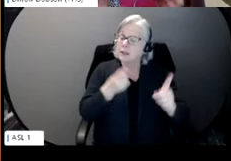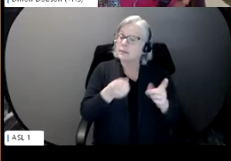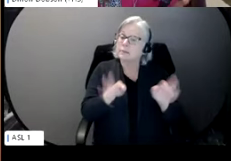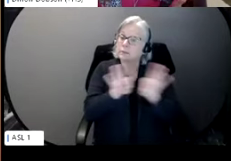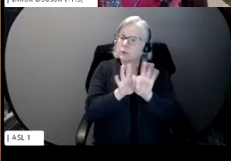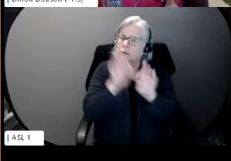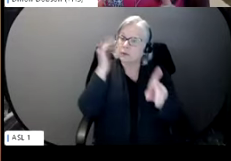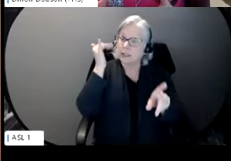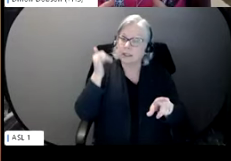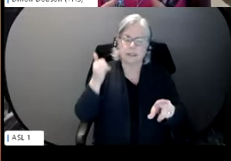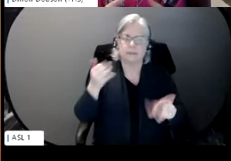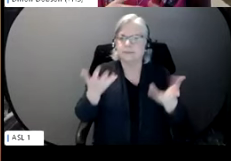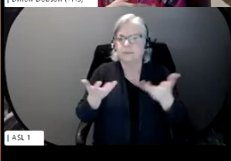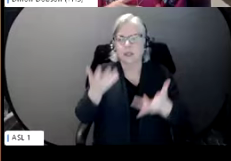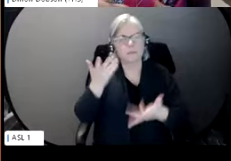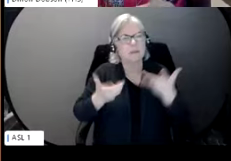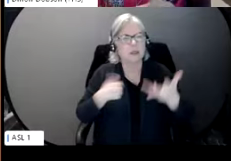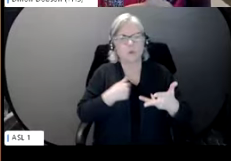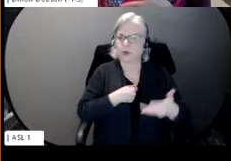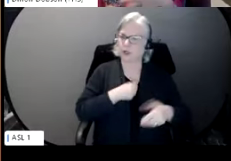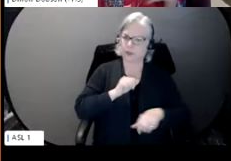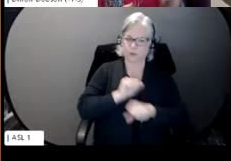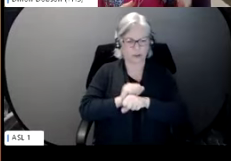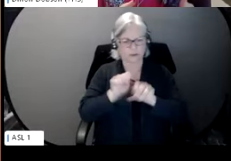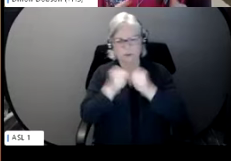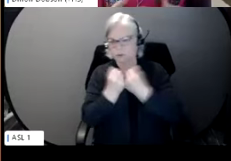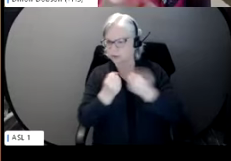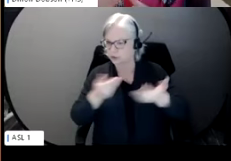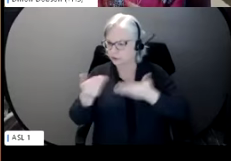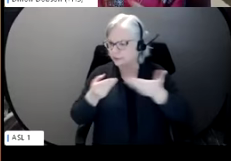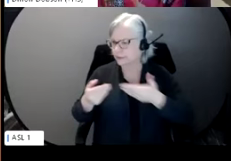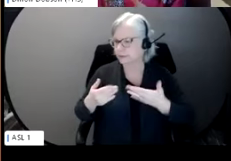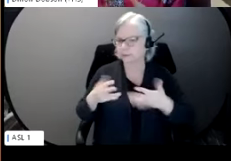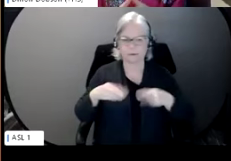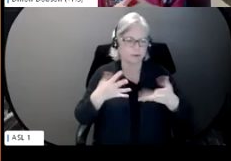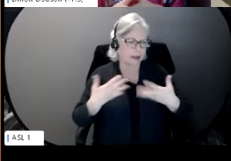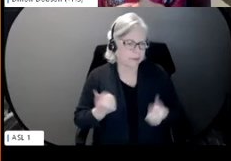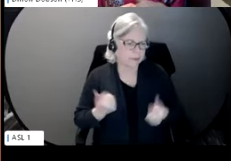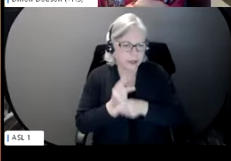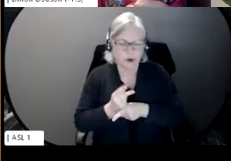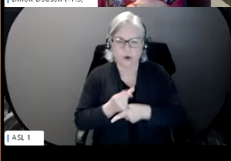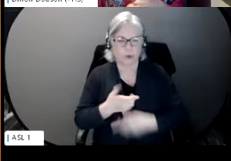for those of us who might be on the front line, so let's say social services or healthcare or law enforcement,